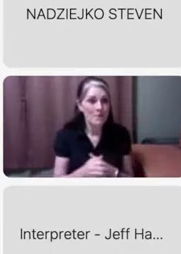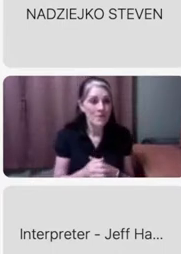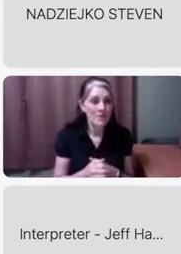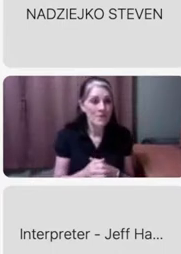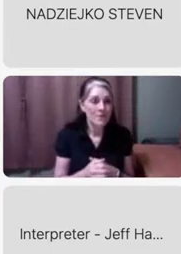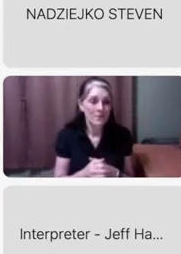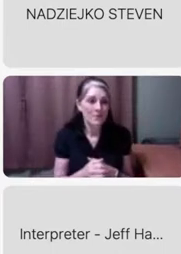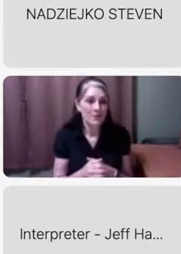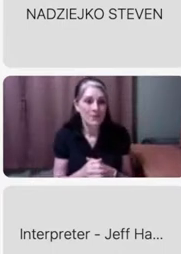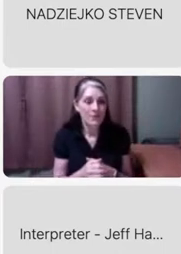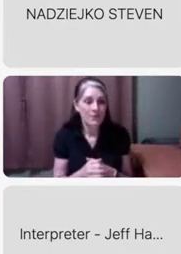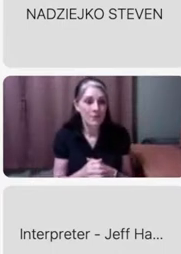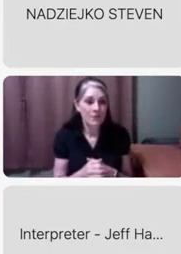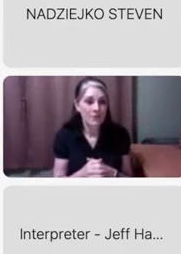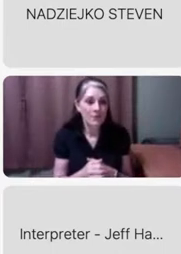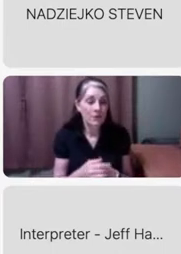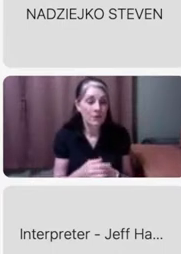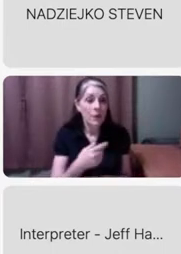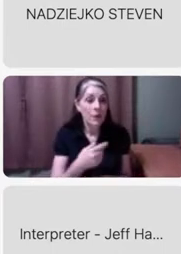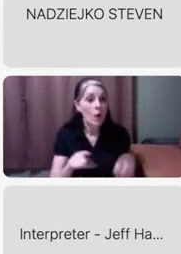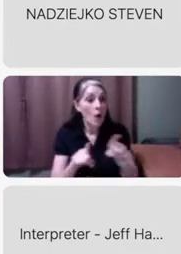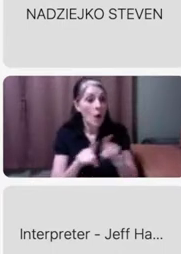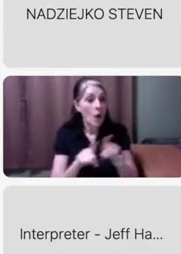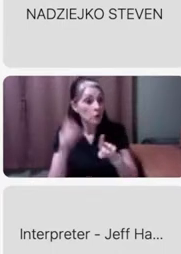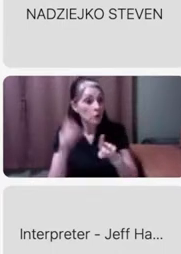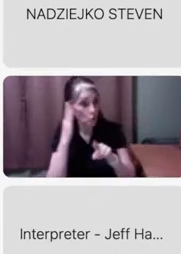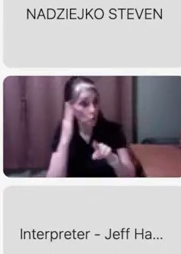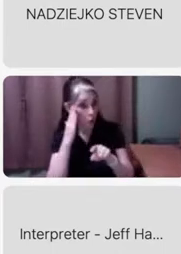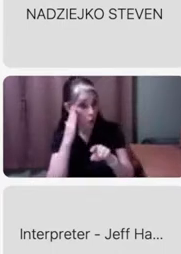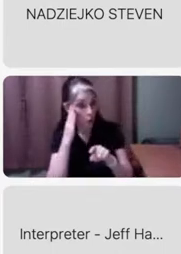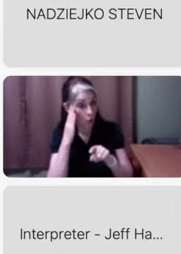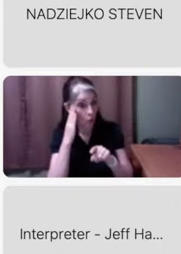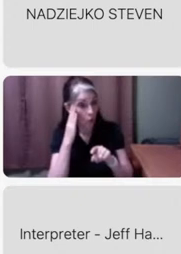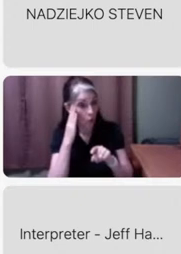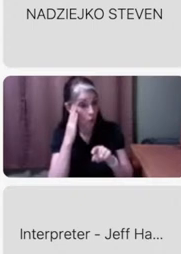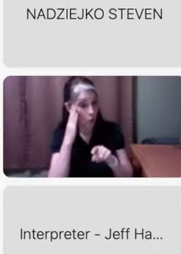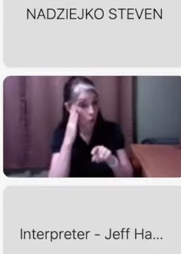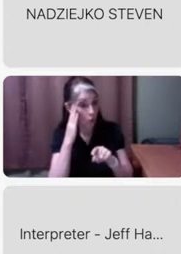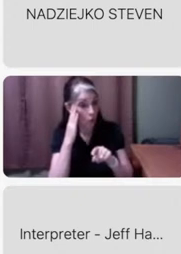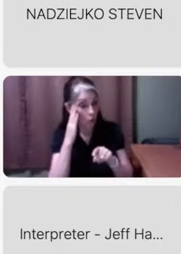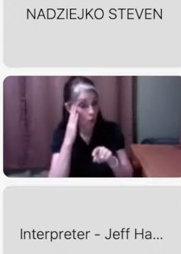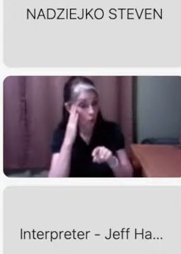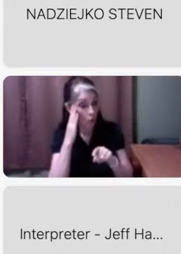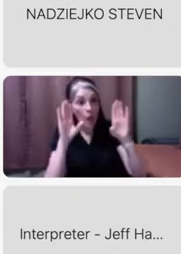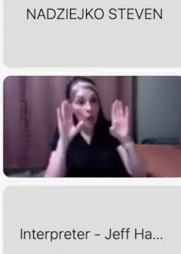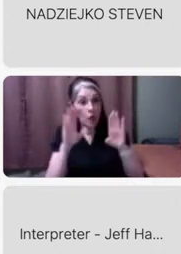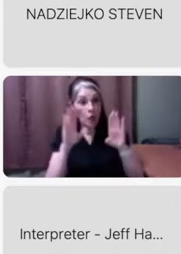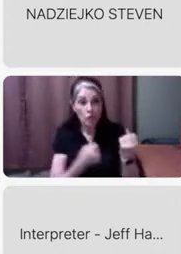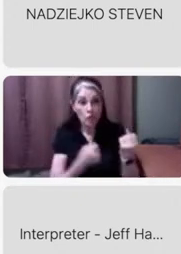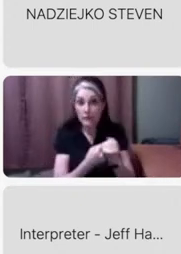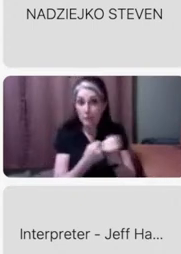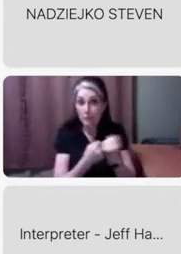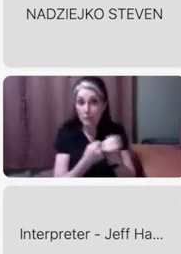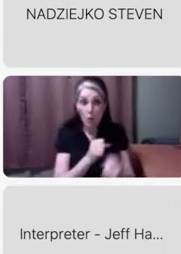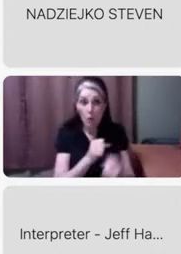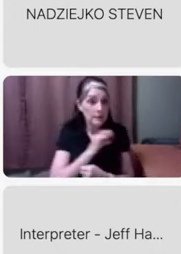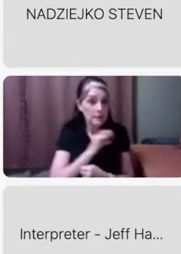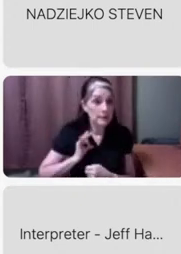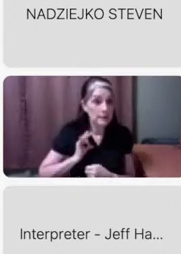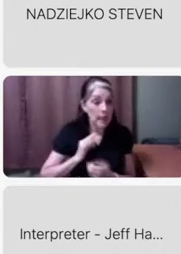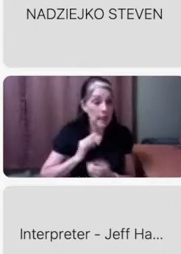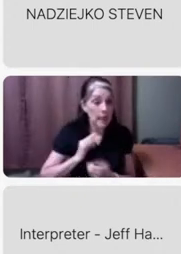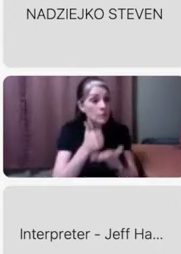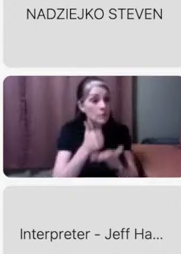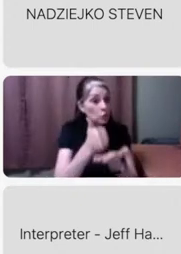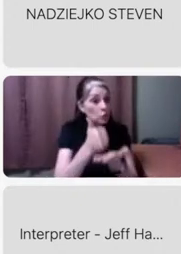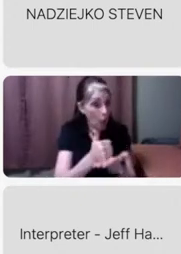but we also know that it takes a great support staff to help you so i take my head